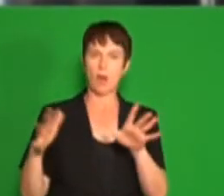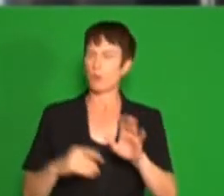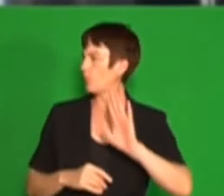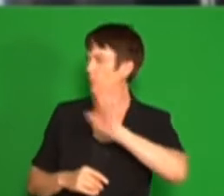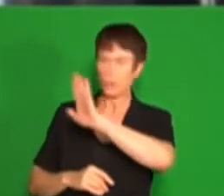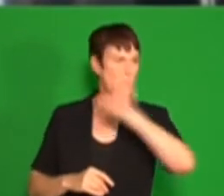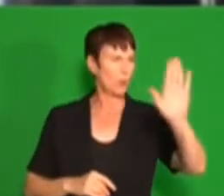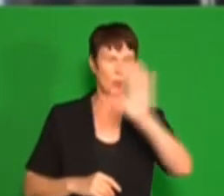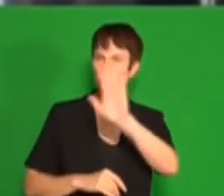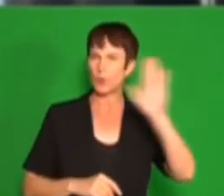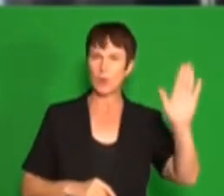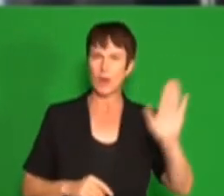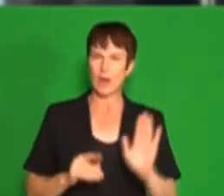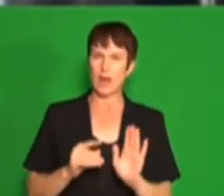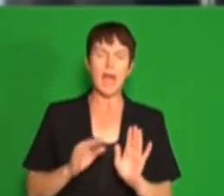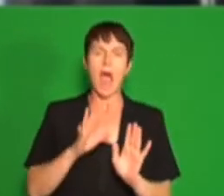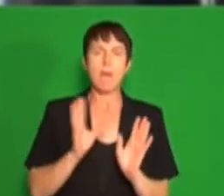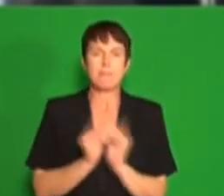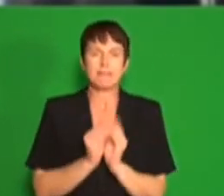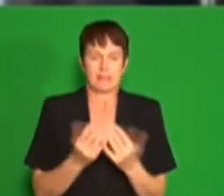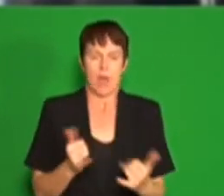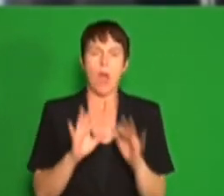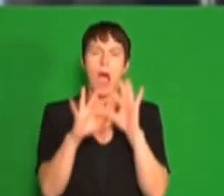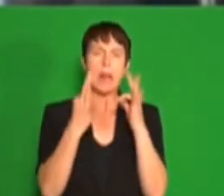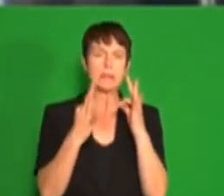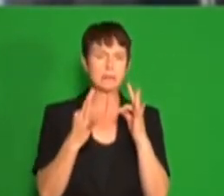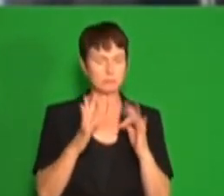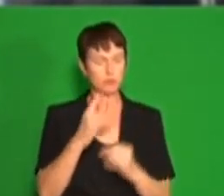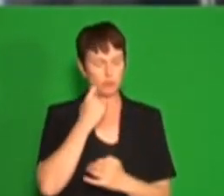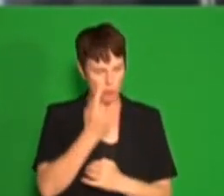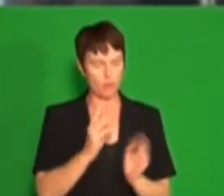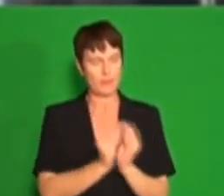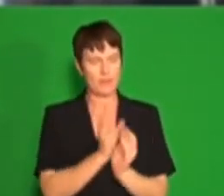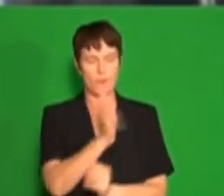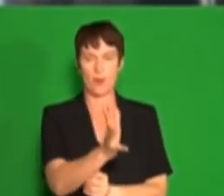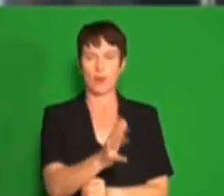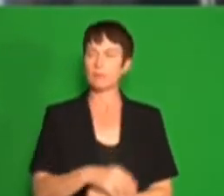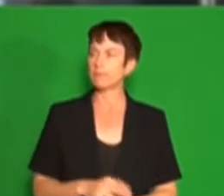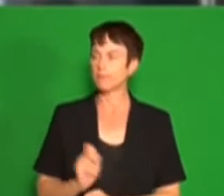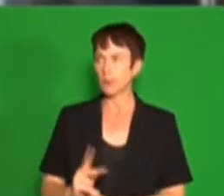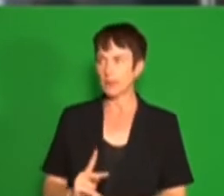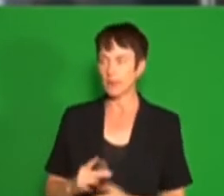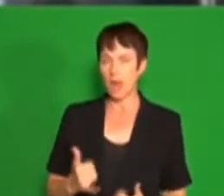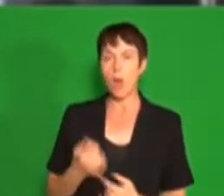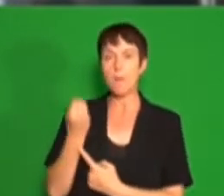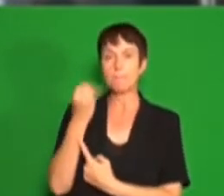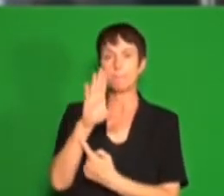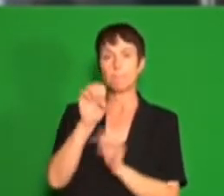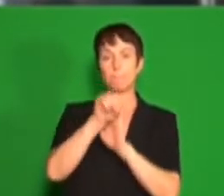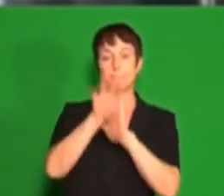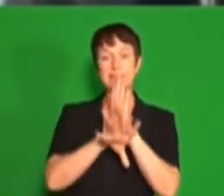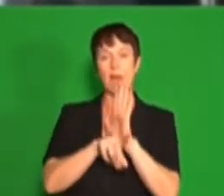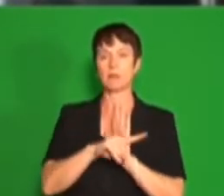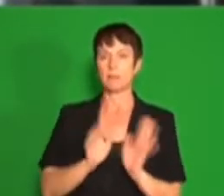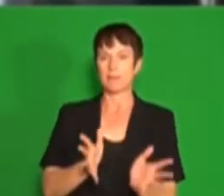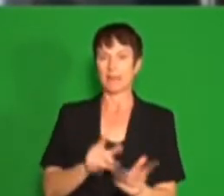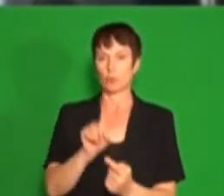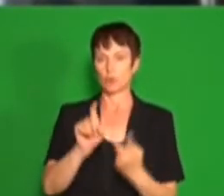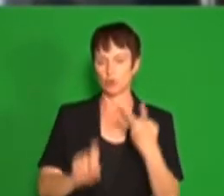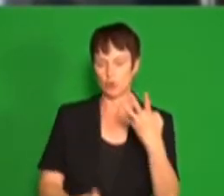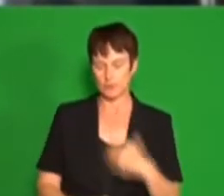having a meeting with analysts tomorrow. Okay. Okay, those are all from media for now. Thank you very